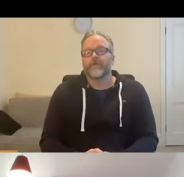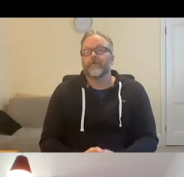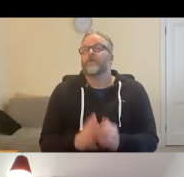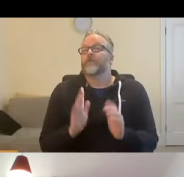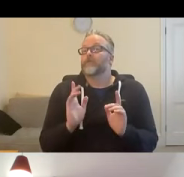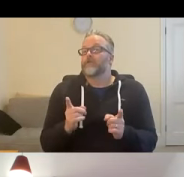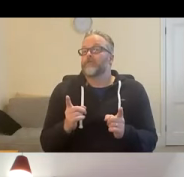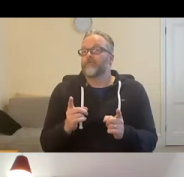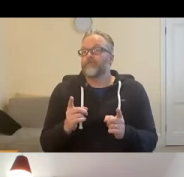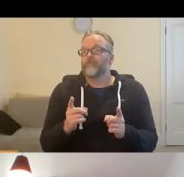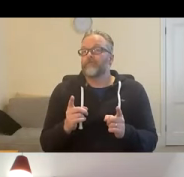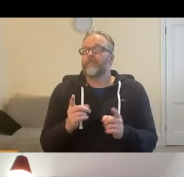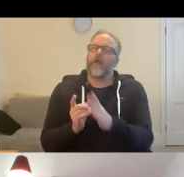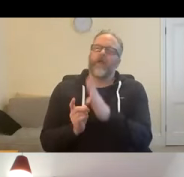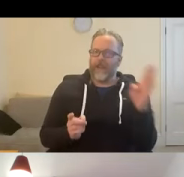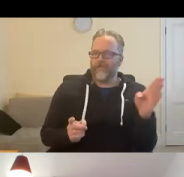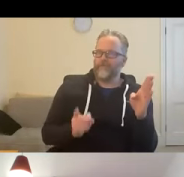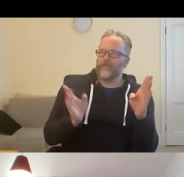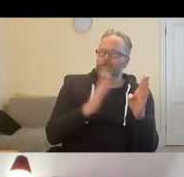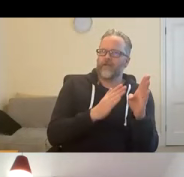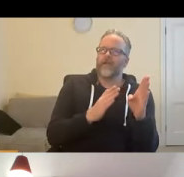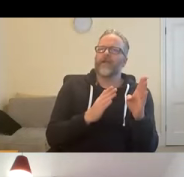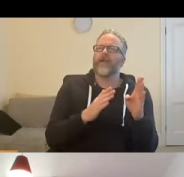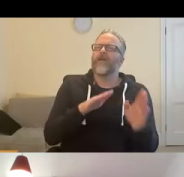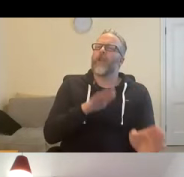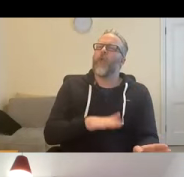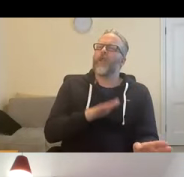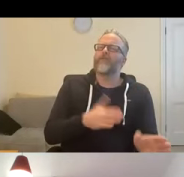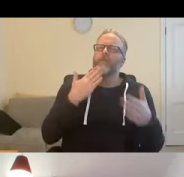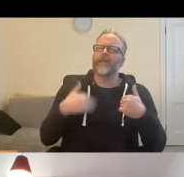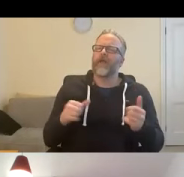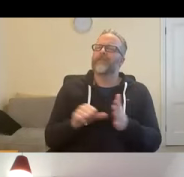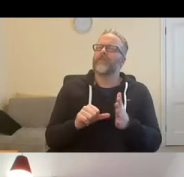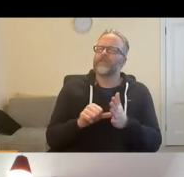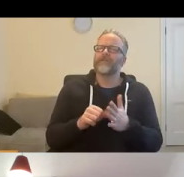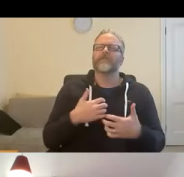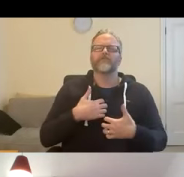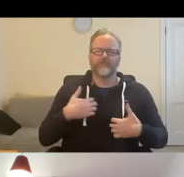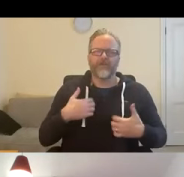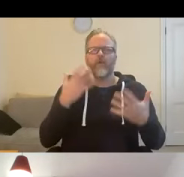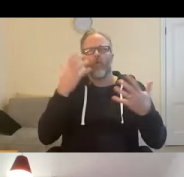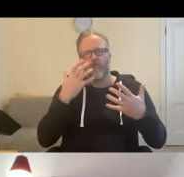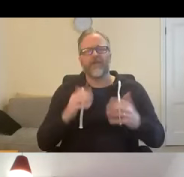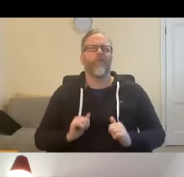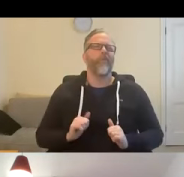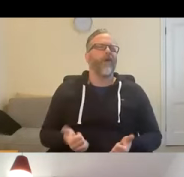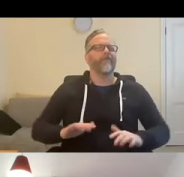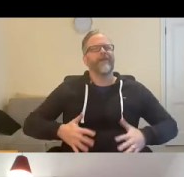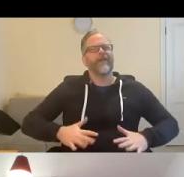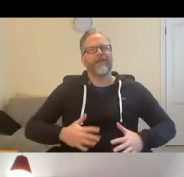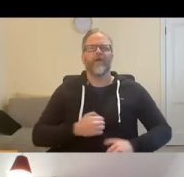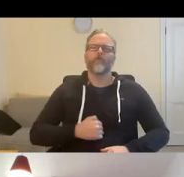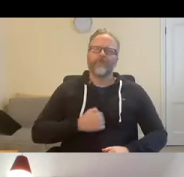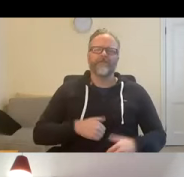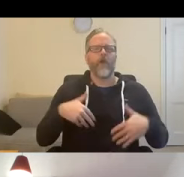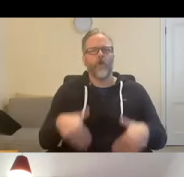So the left side of the diagram has kind of the lower level mental health difficulty. So stress and worry, lower well-being, grief, loneliness.